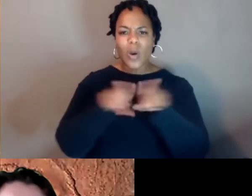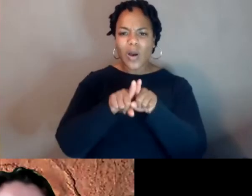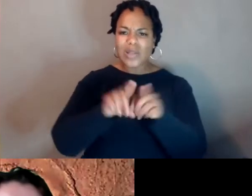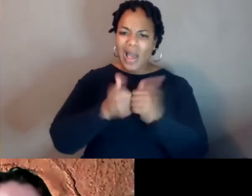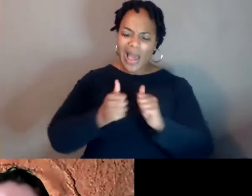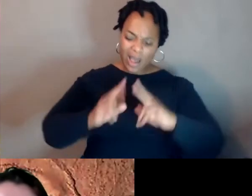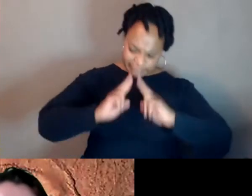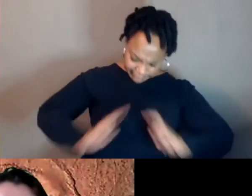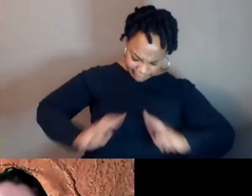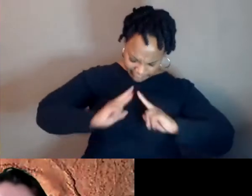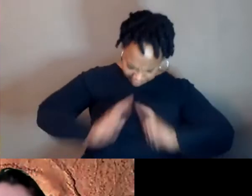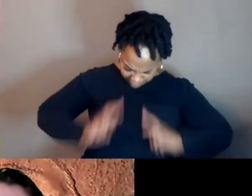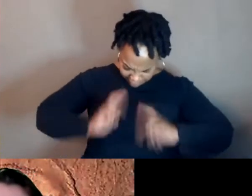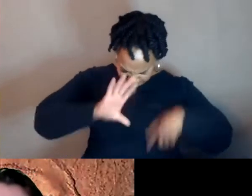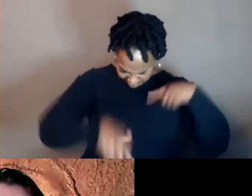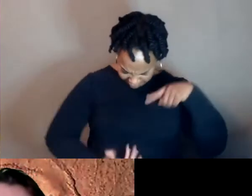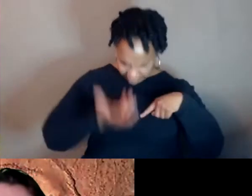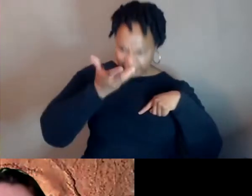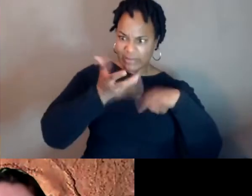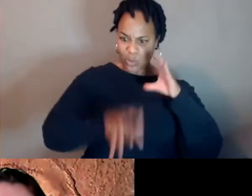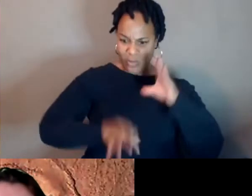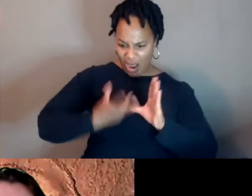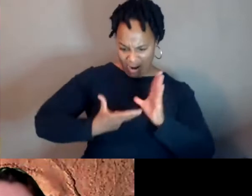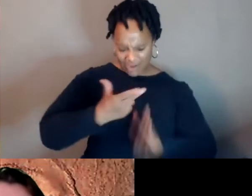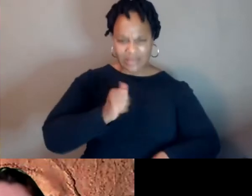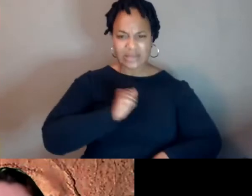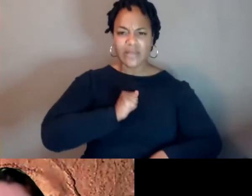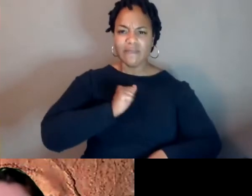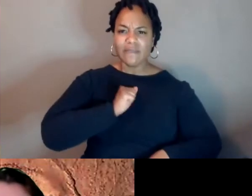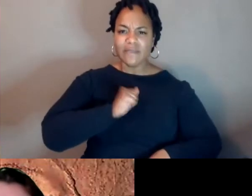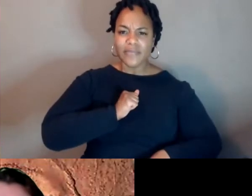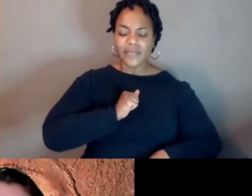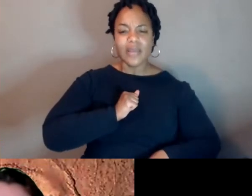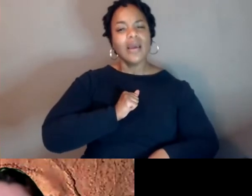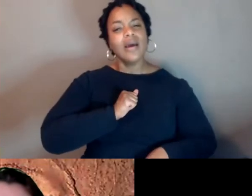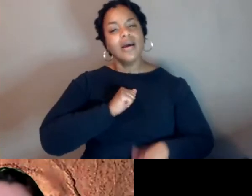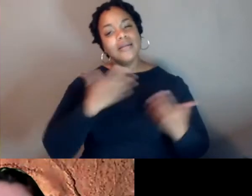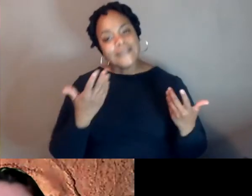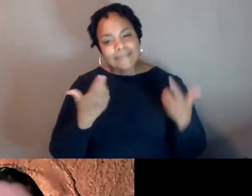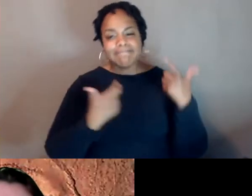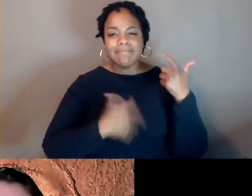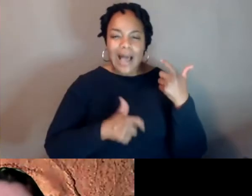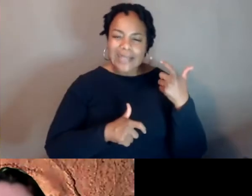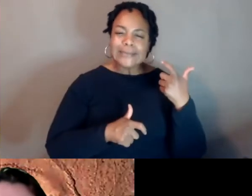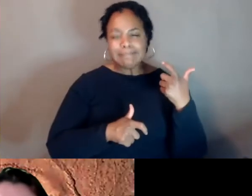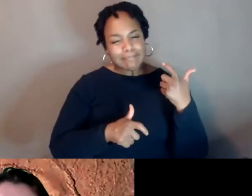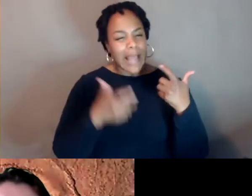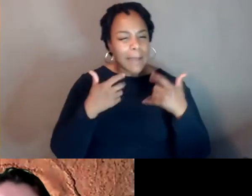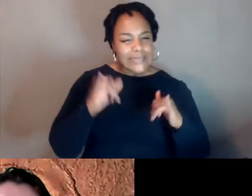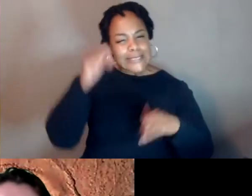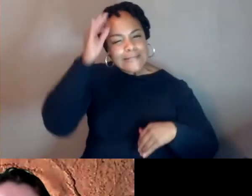Well, Tosh, I'm still working on that. When you've been brought up to avoid